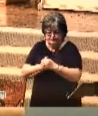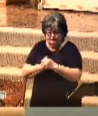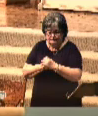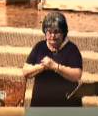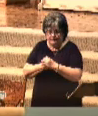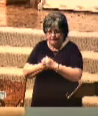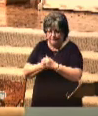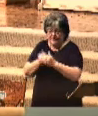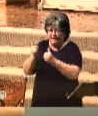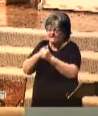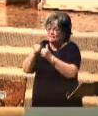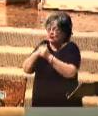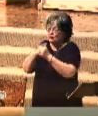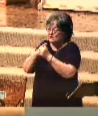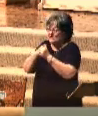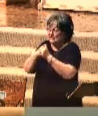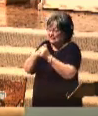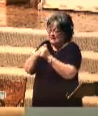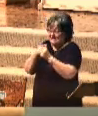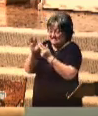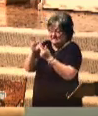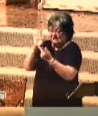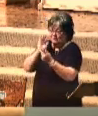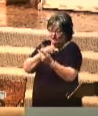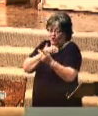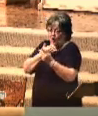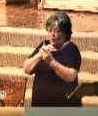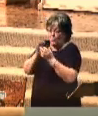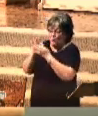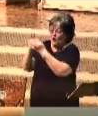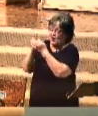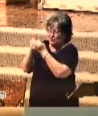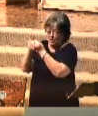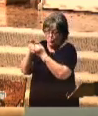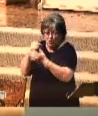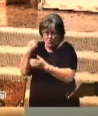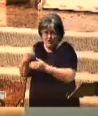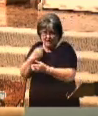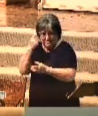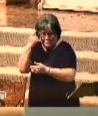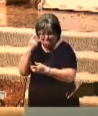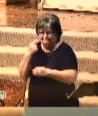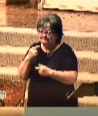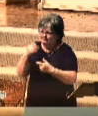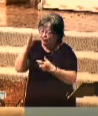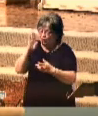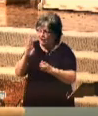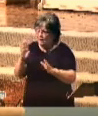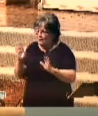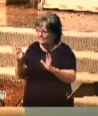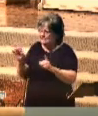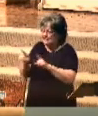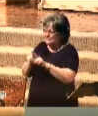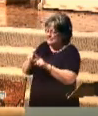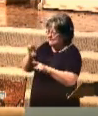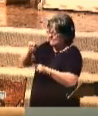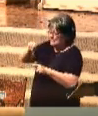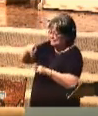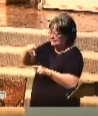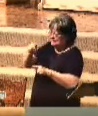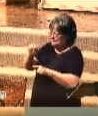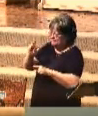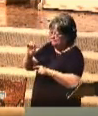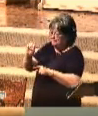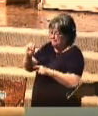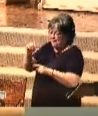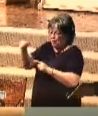The first decision of our walk. We kind of think of God sometimes as a spare tire. God